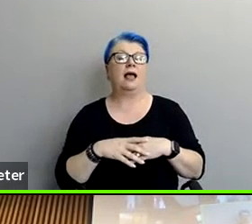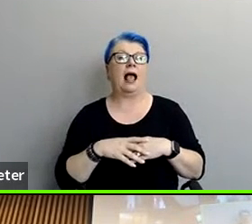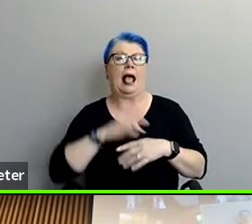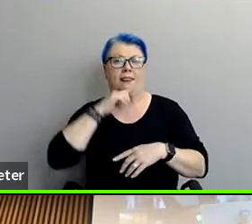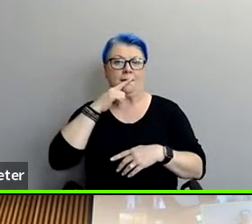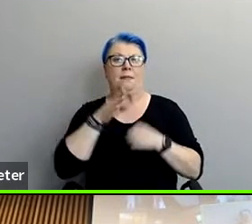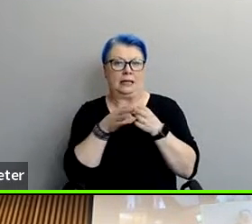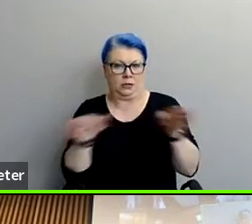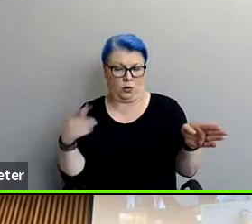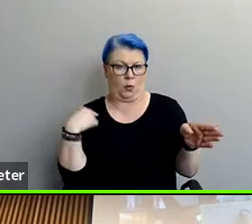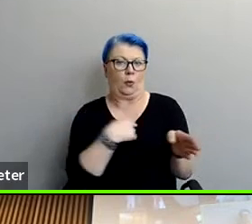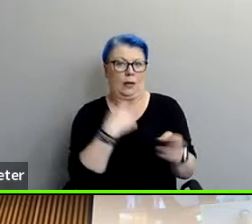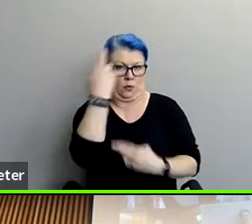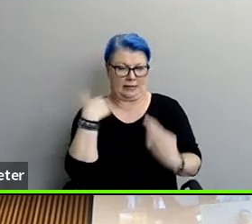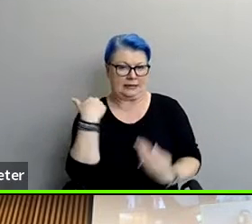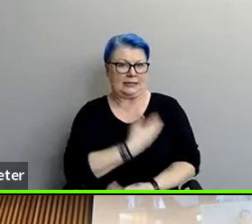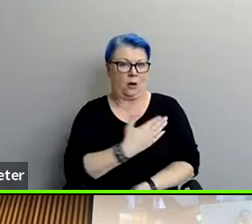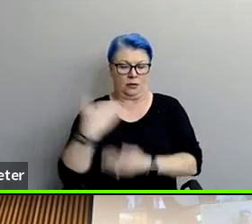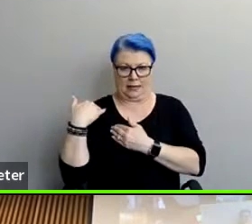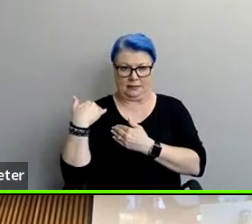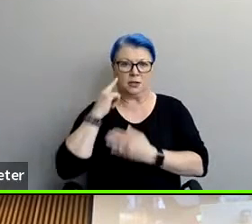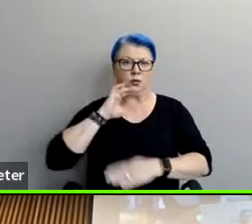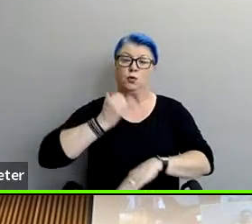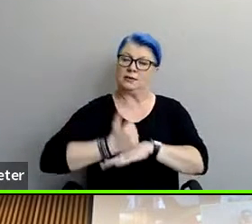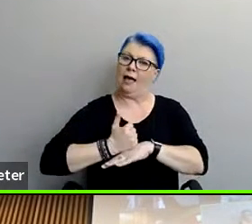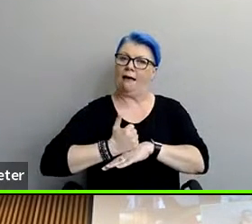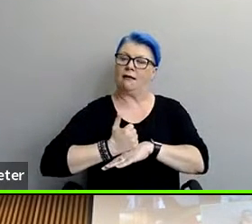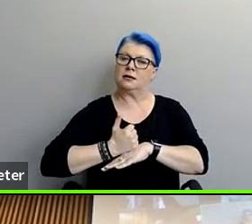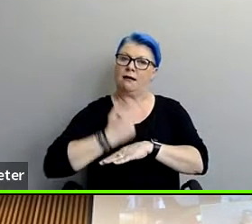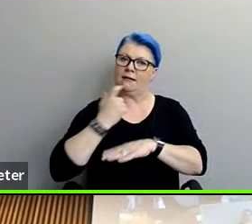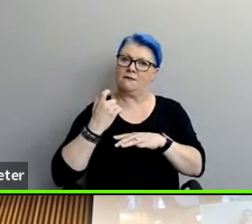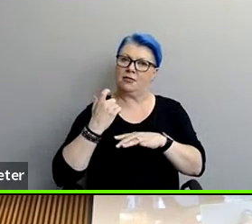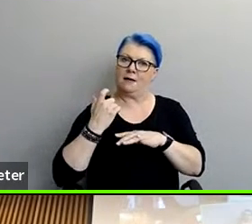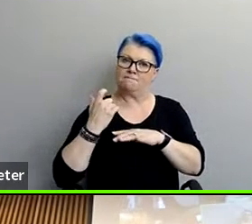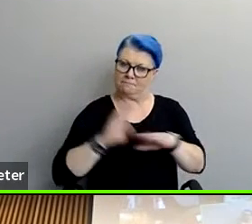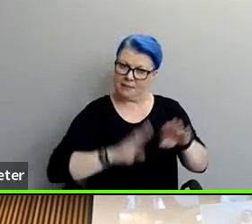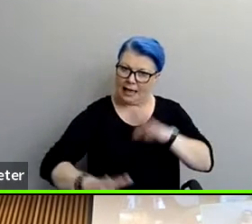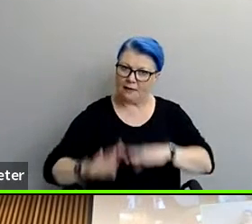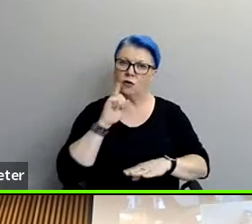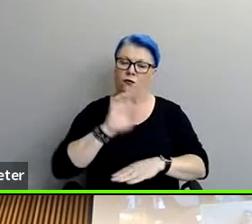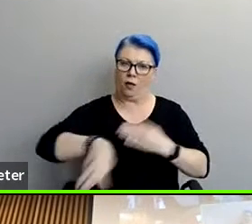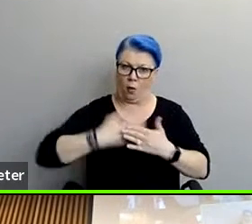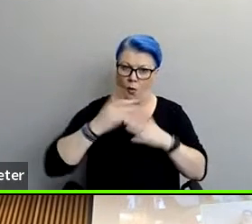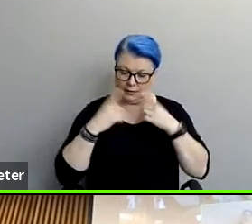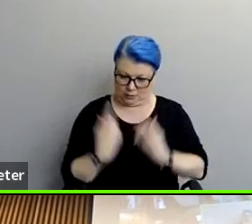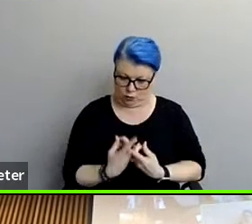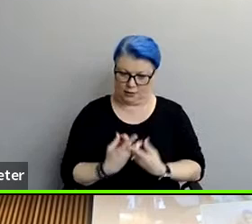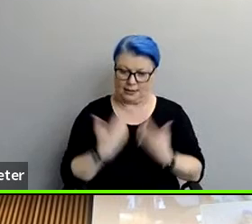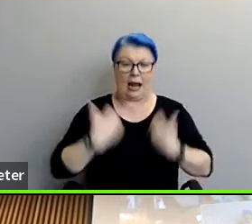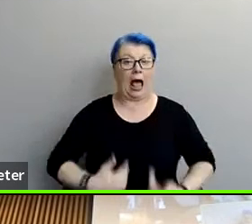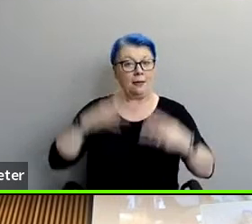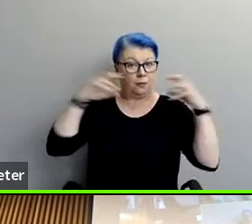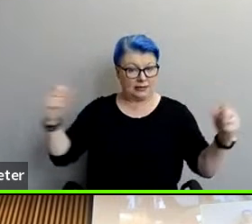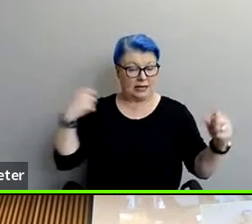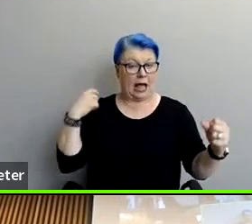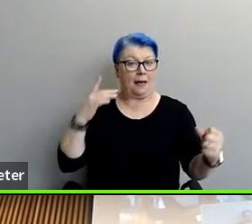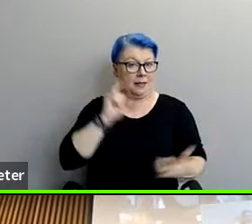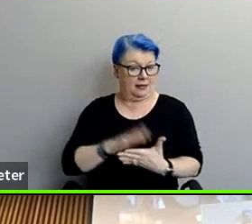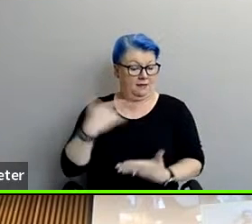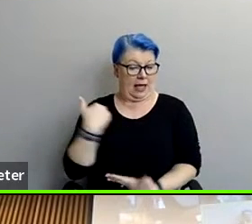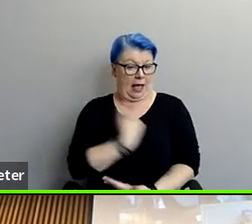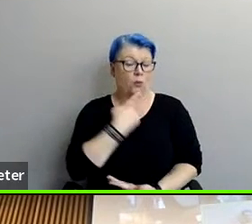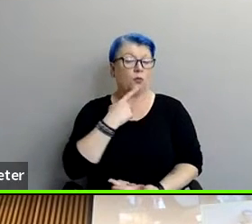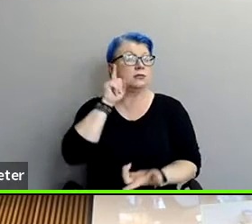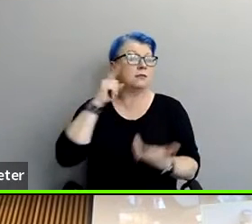our responsibility to set the tone for the entire district. As board president, I believe it is our responsibility as a board to make